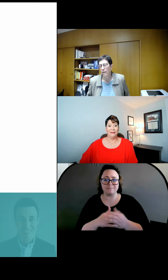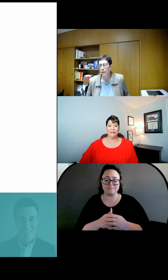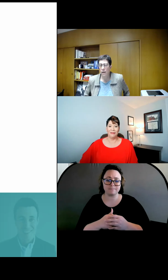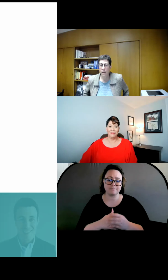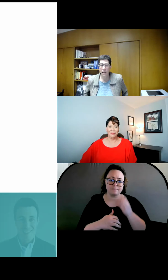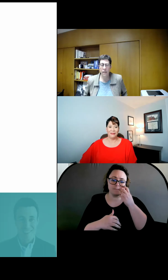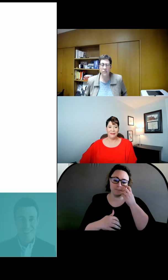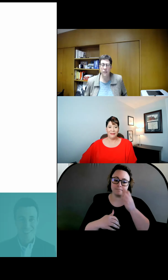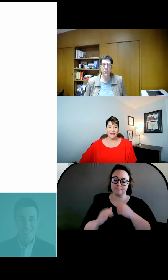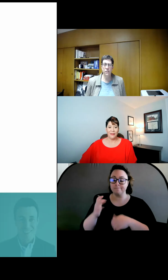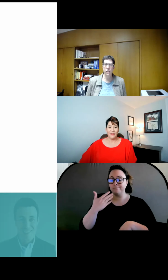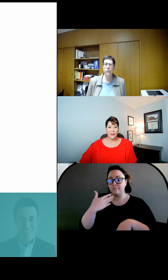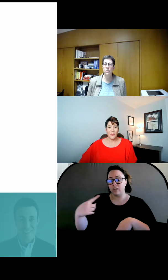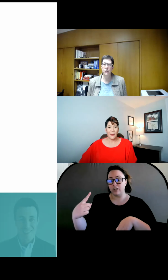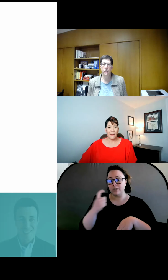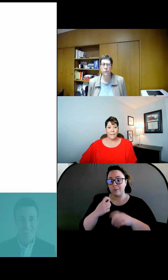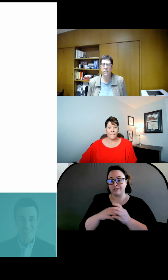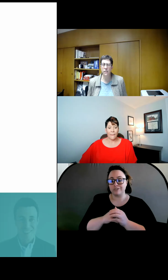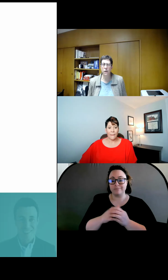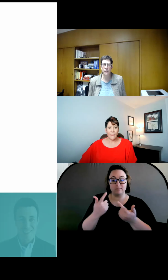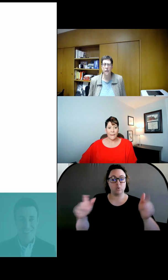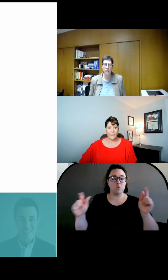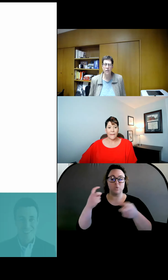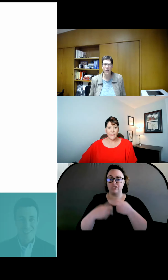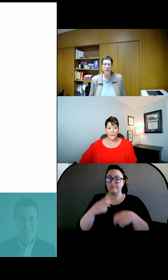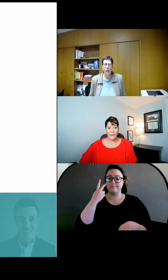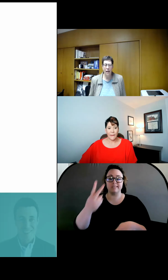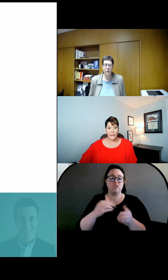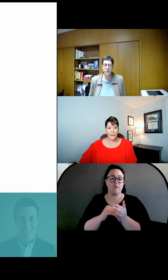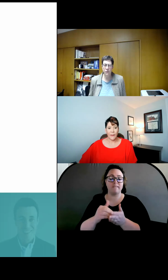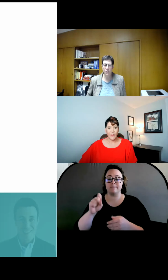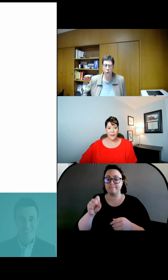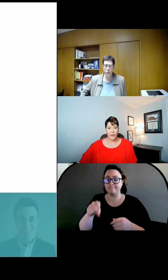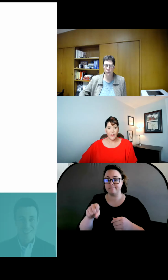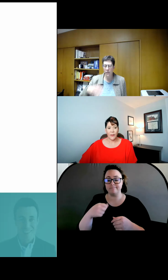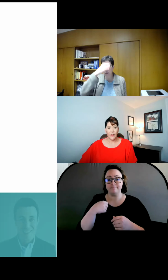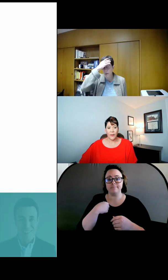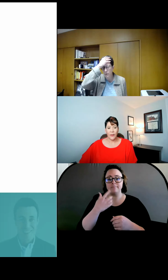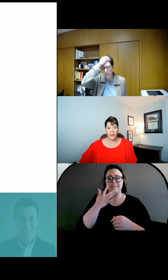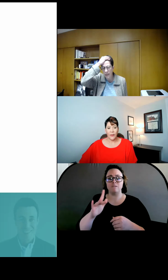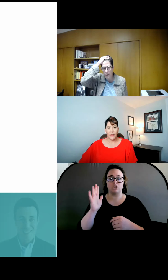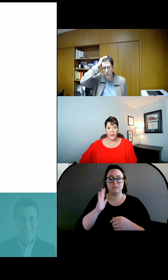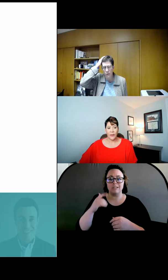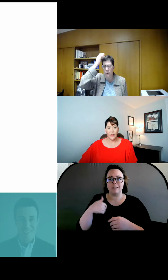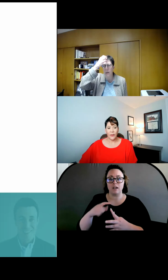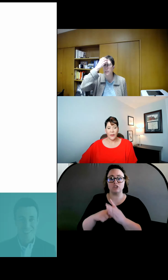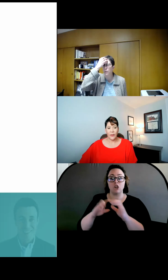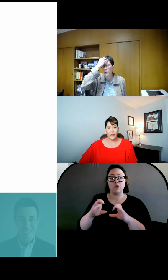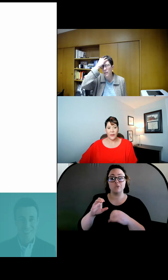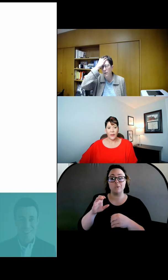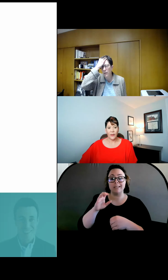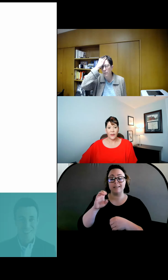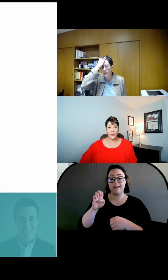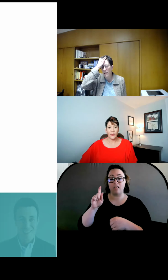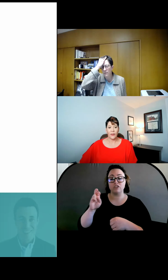practitioner? Yeah, it's a huge issue. We see it all the time. I was very fortunate when I started doing my elder abuse work. I was in